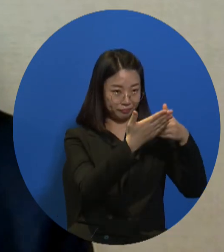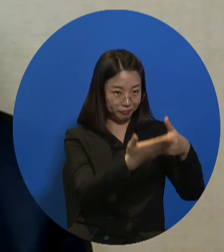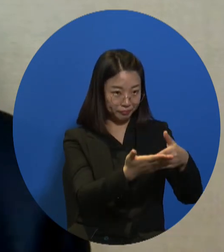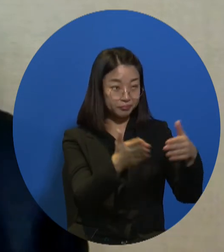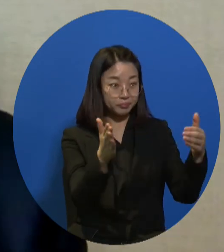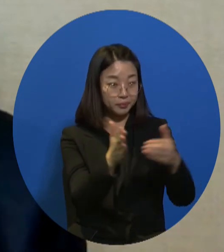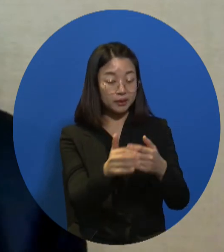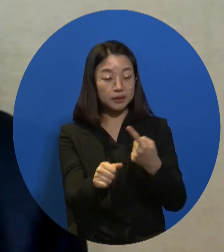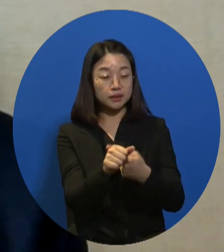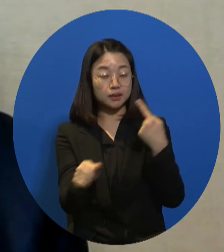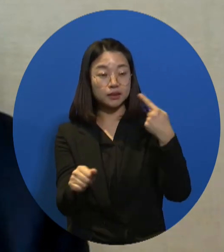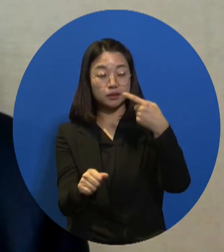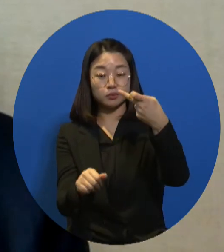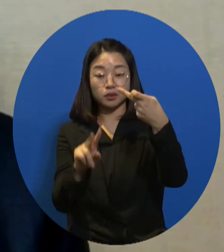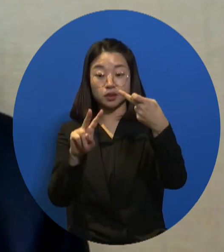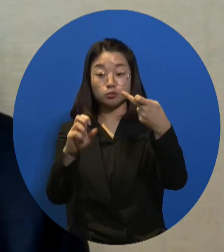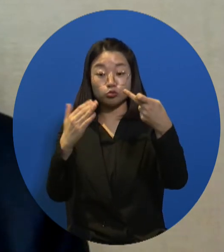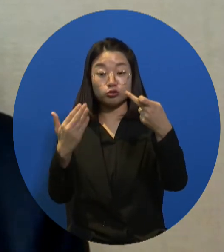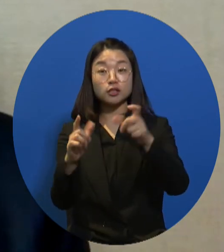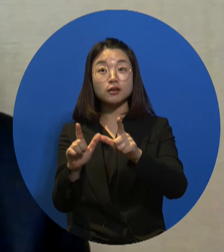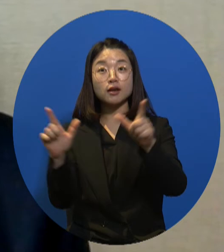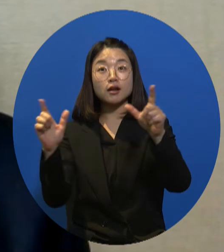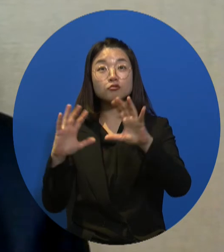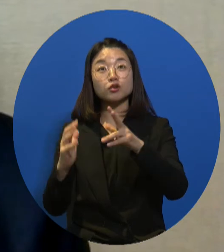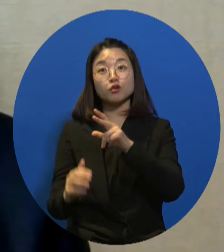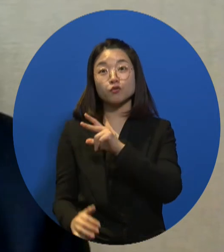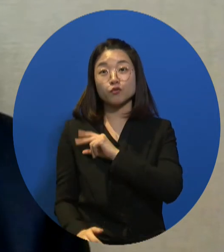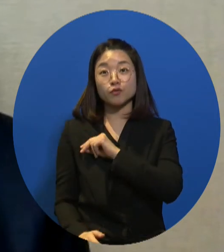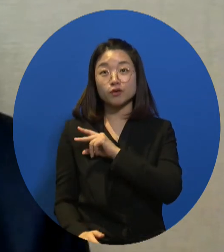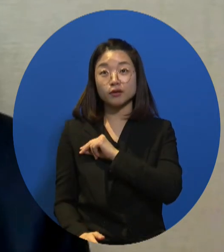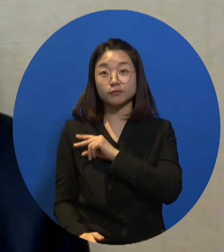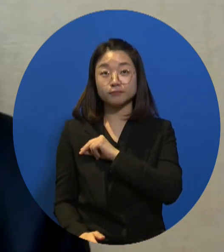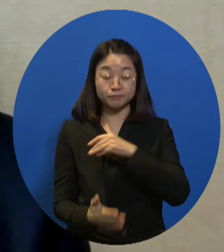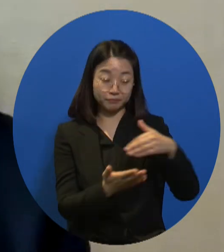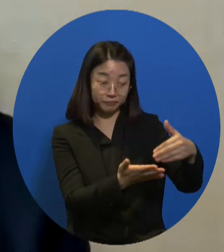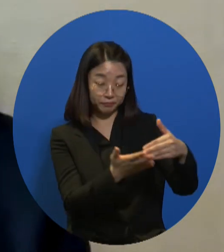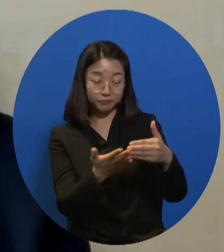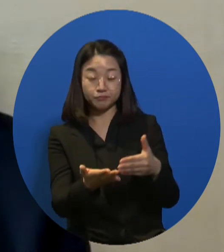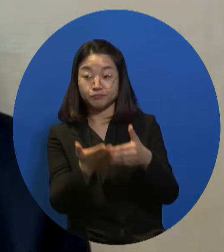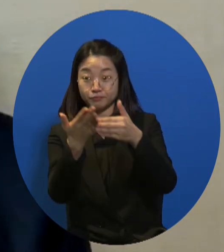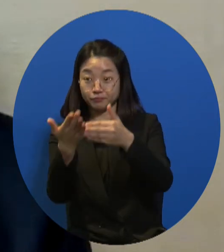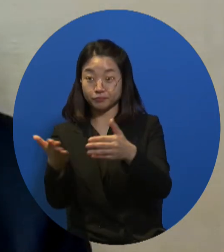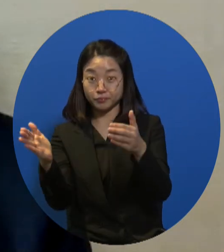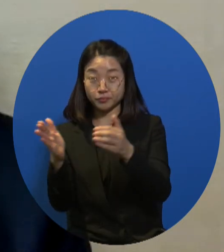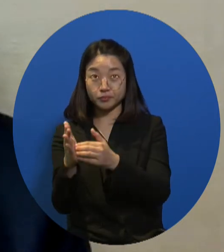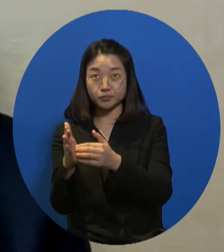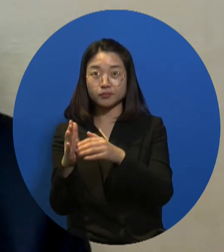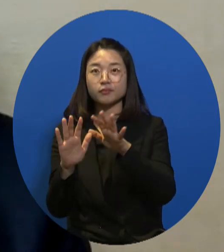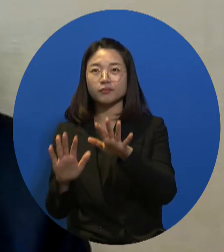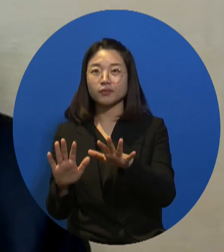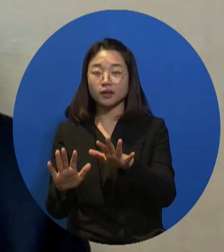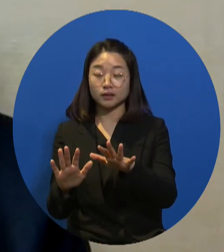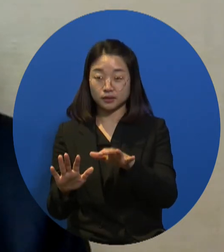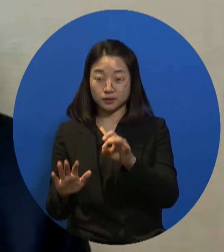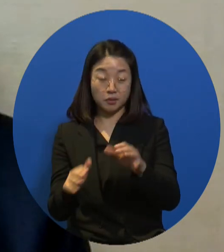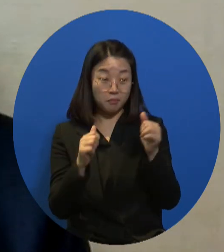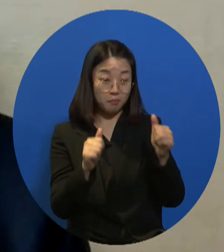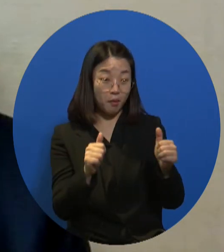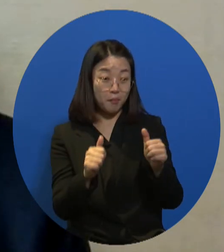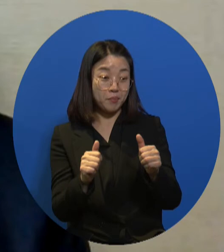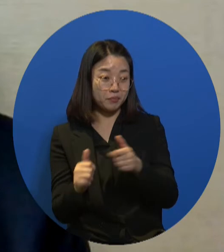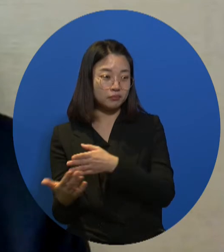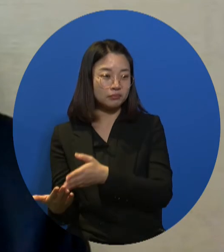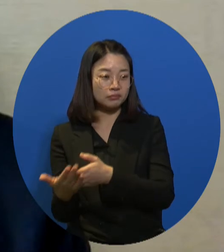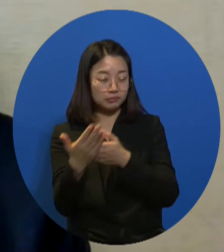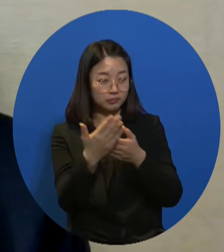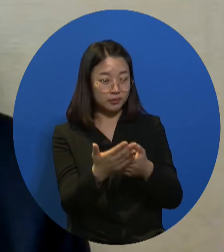National Assembly, and last year on December 29th, this particular motion was tabled at the